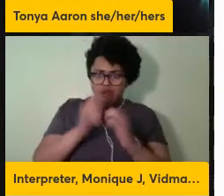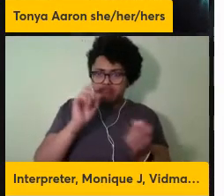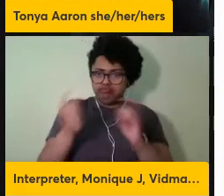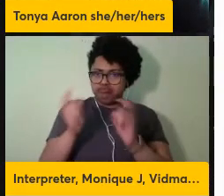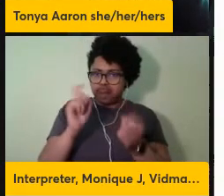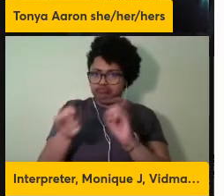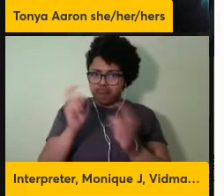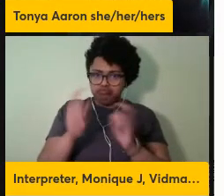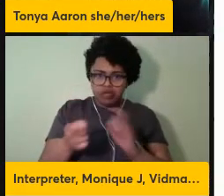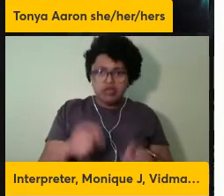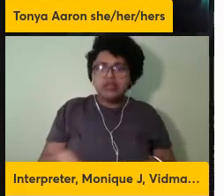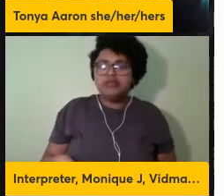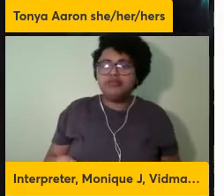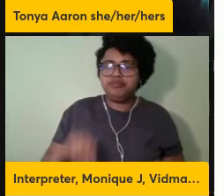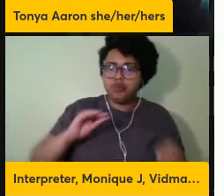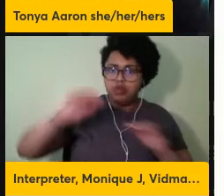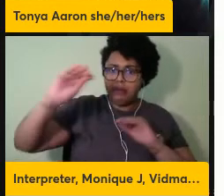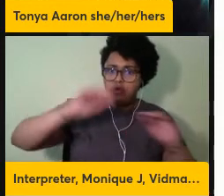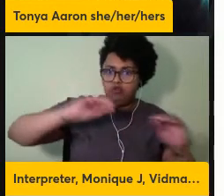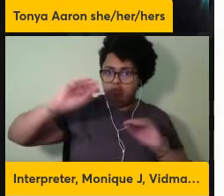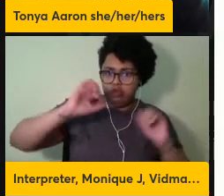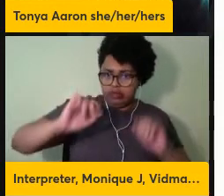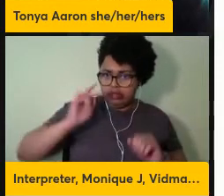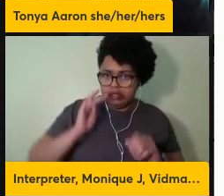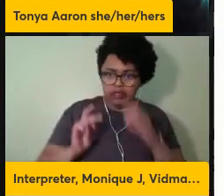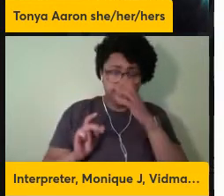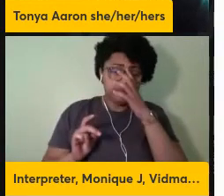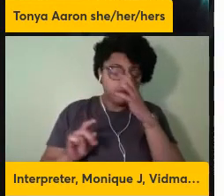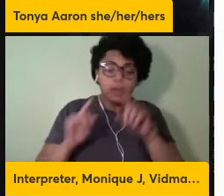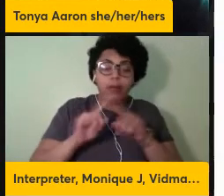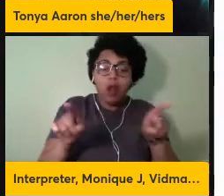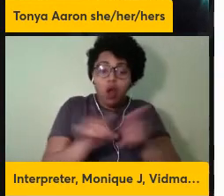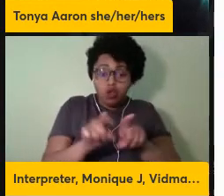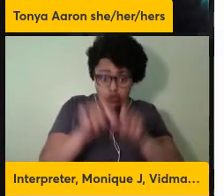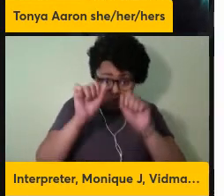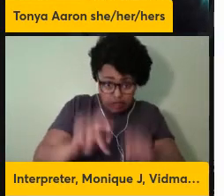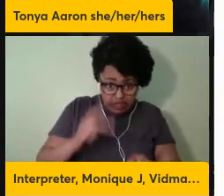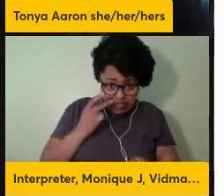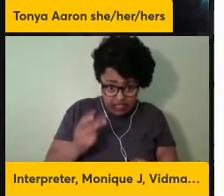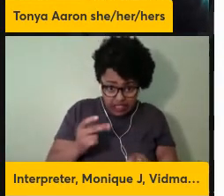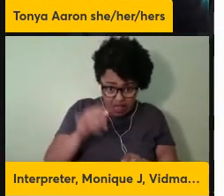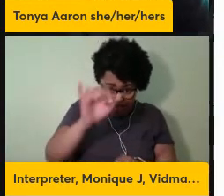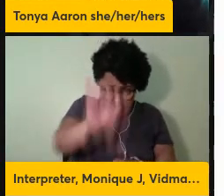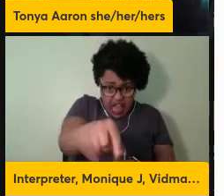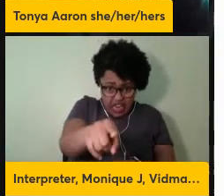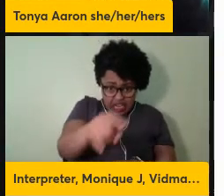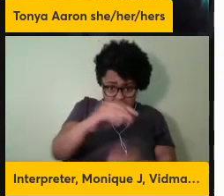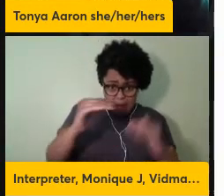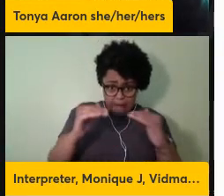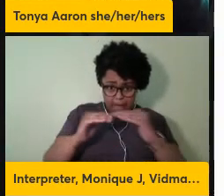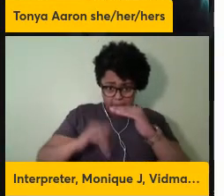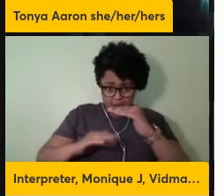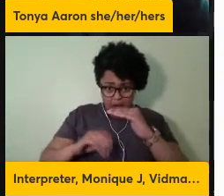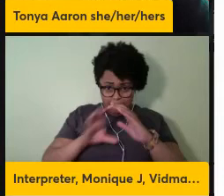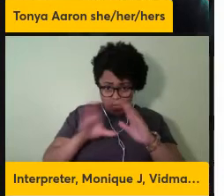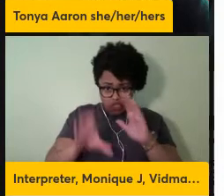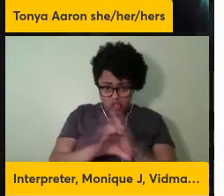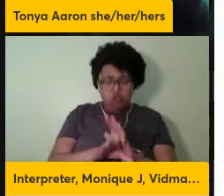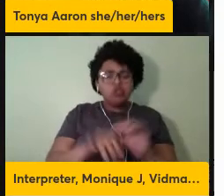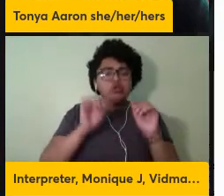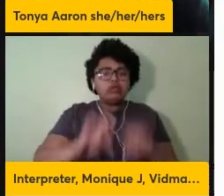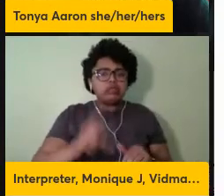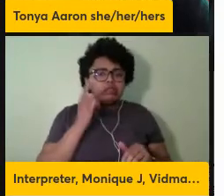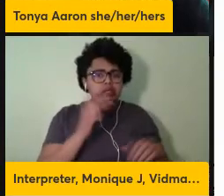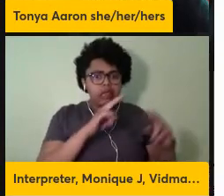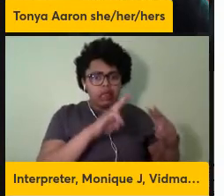also able to generate this figure in which you're able to assess the distance between ASCs